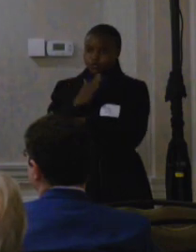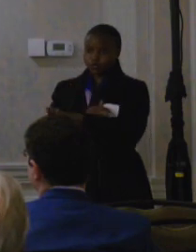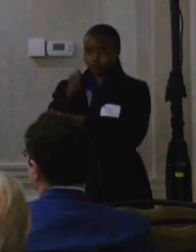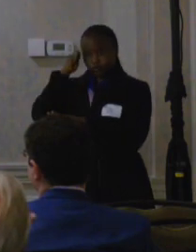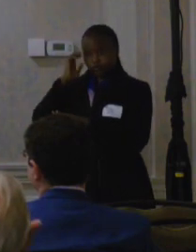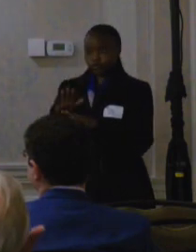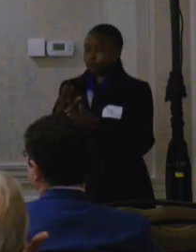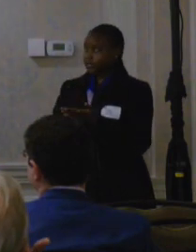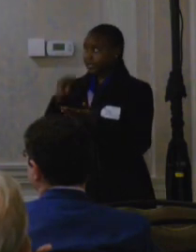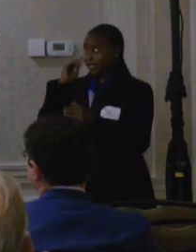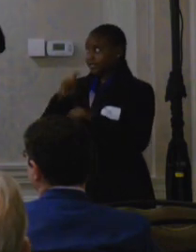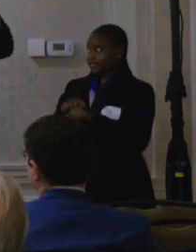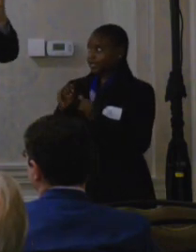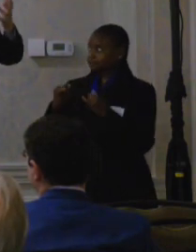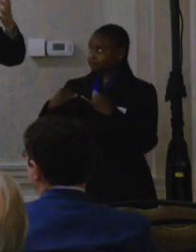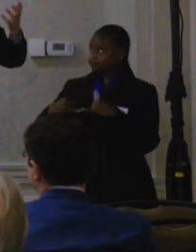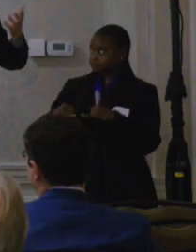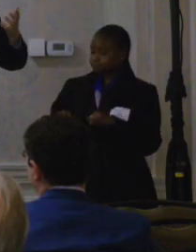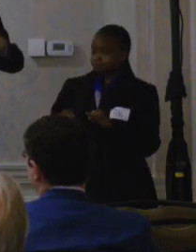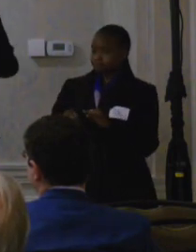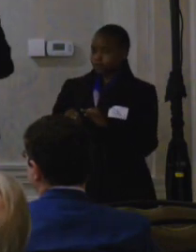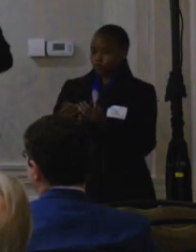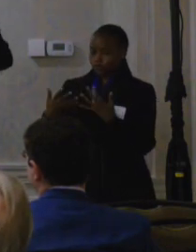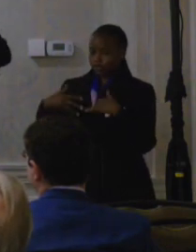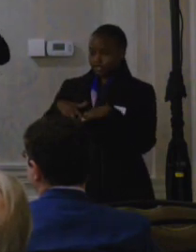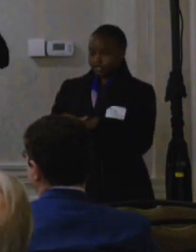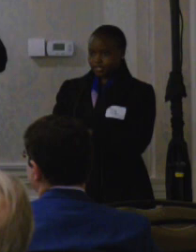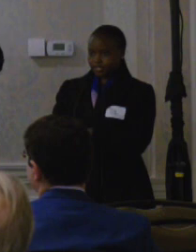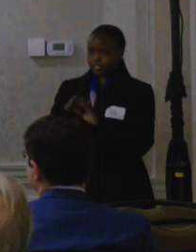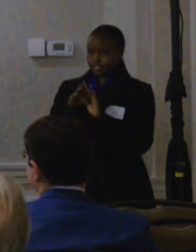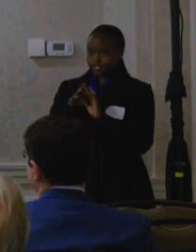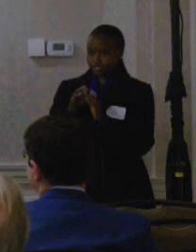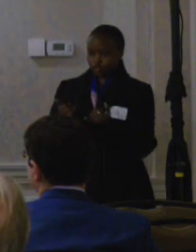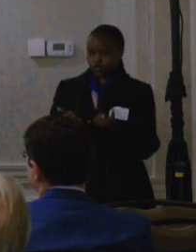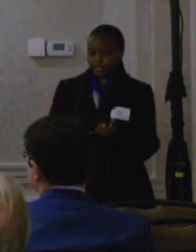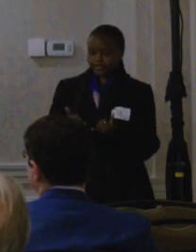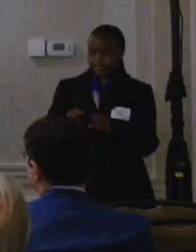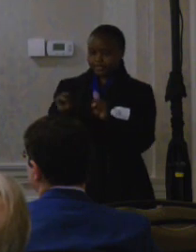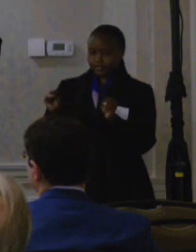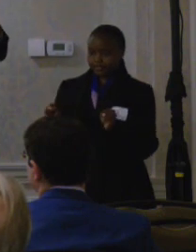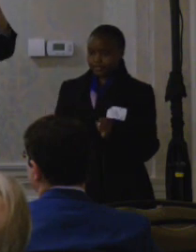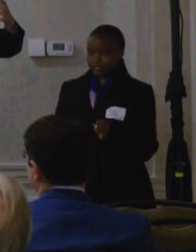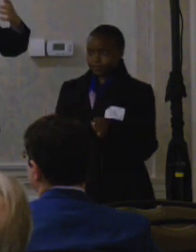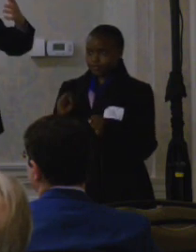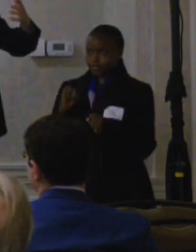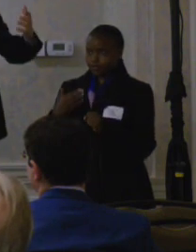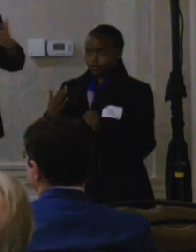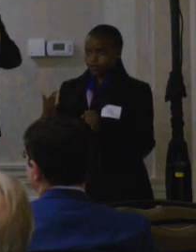learning when implemented or integrated into existing systems, right? So things that can actually